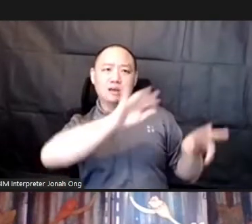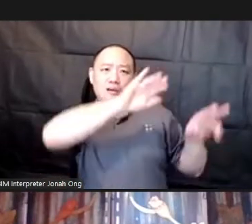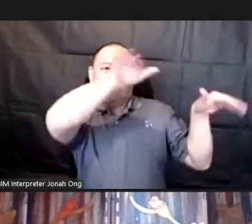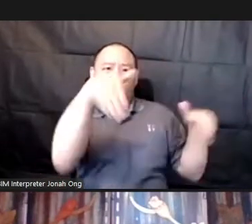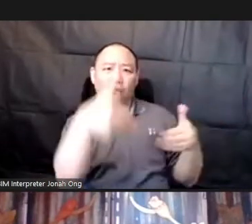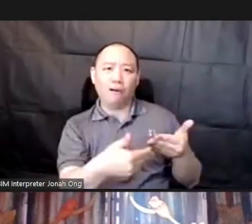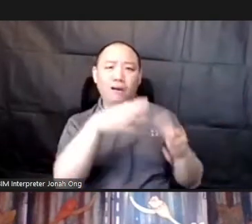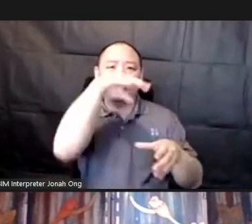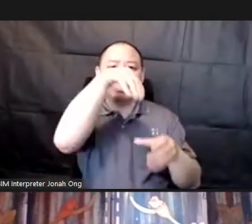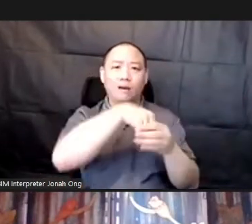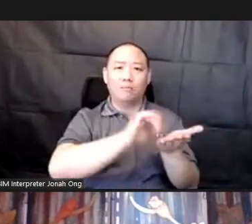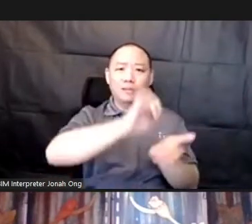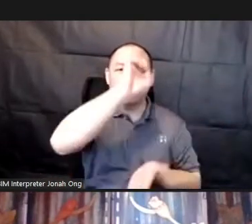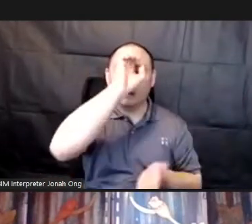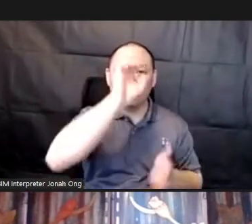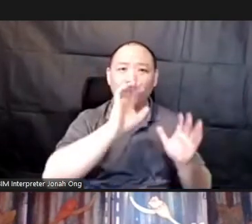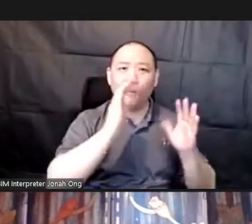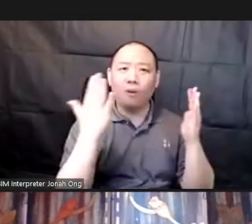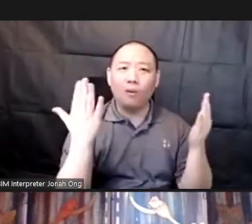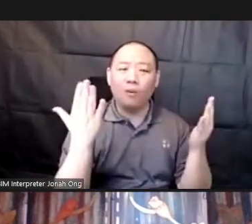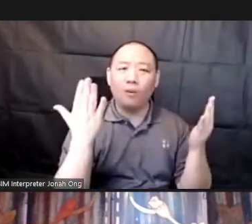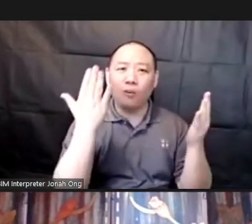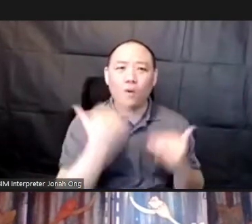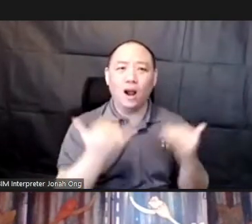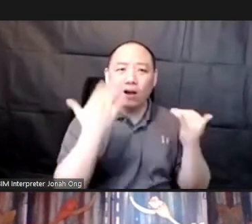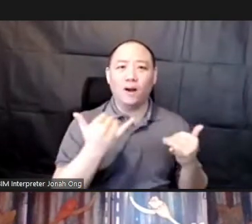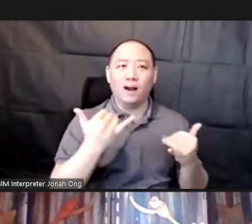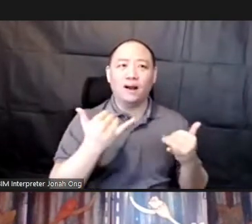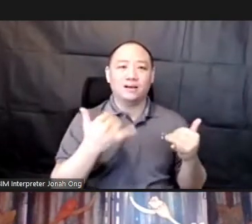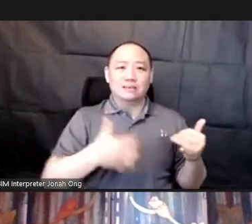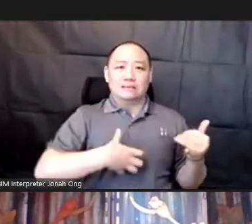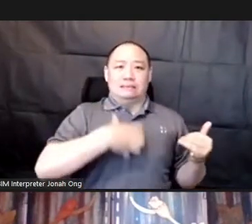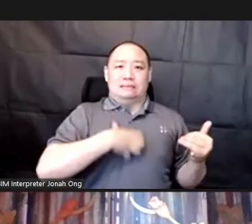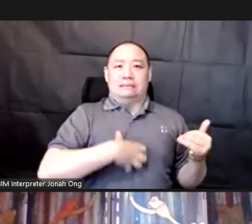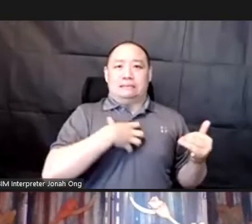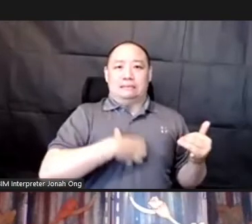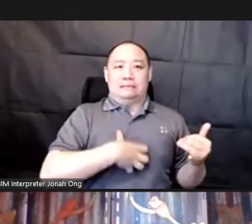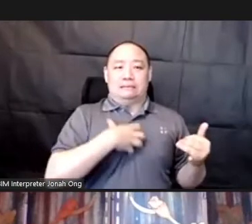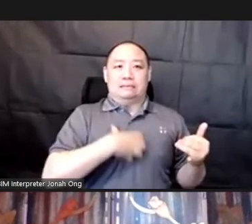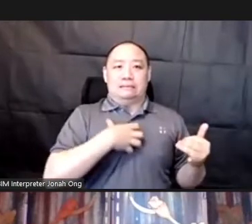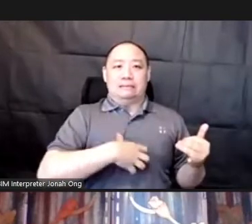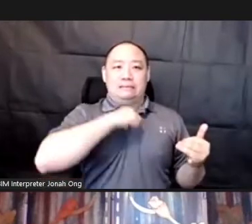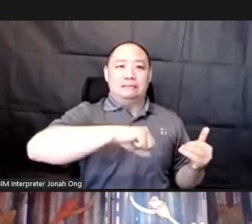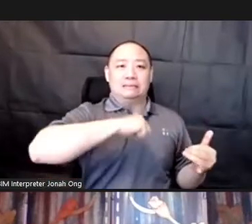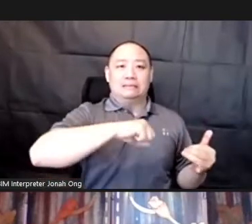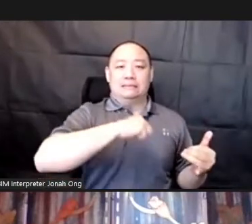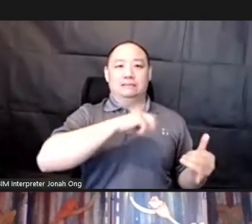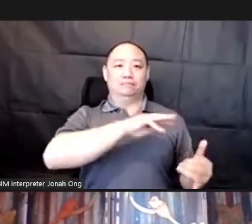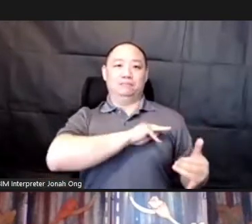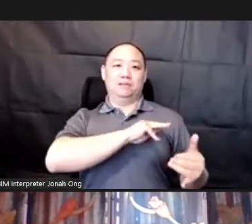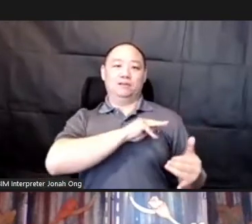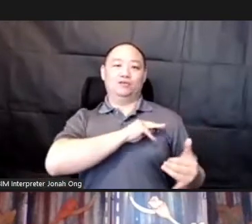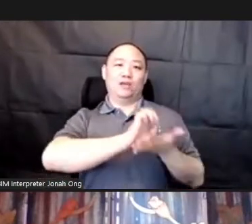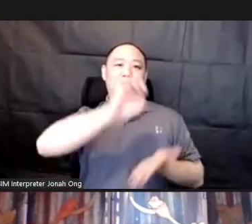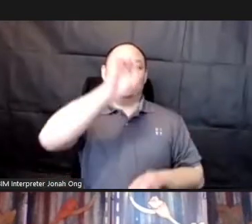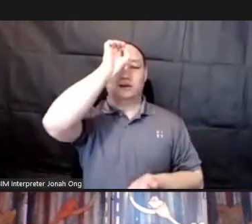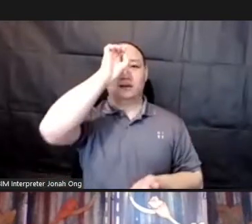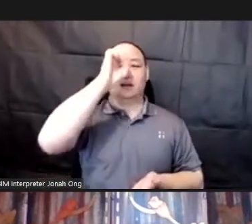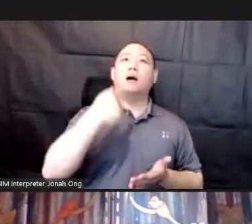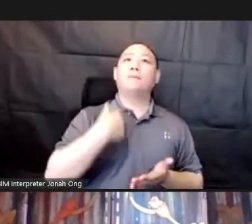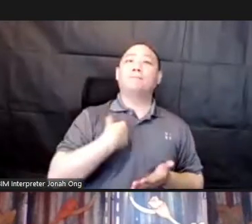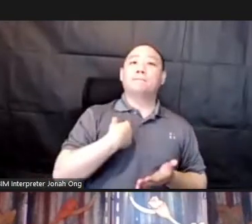important, and people straight went to like protesting in front of the Ministry of Education. But I hope, like, when we think about the future of